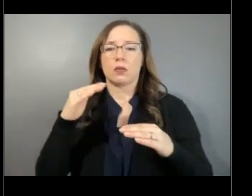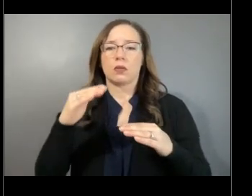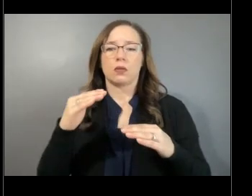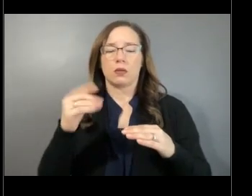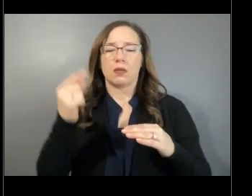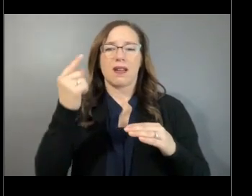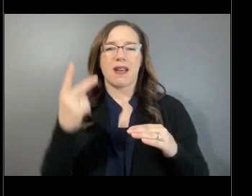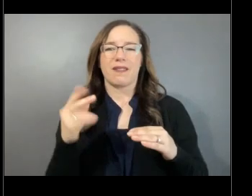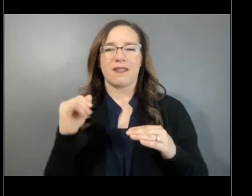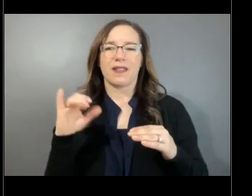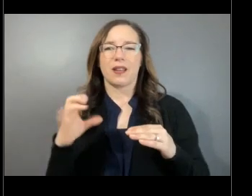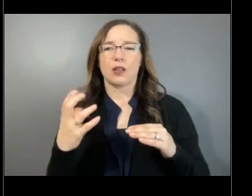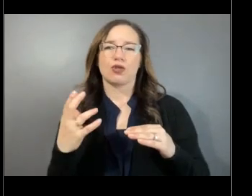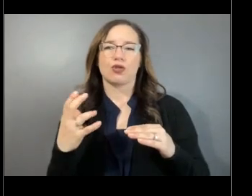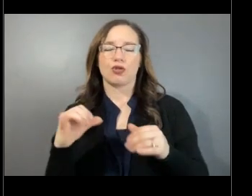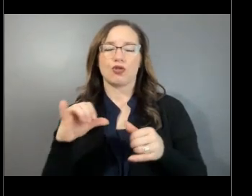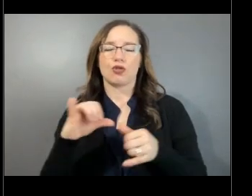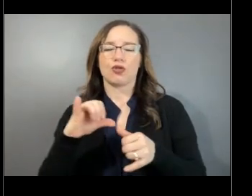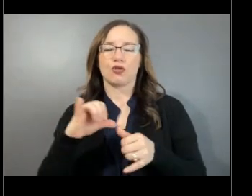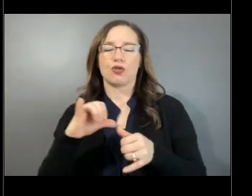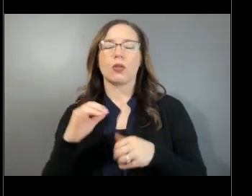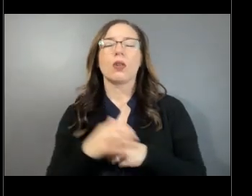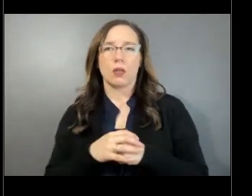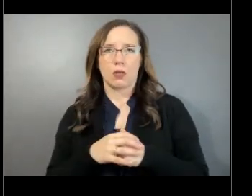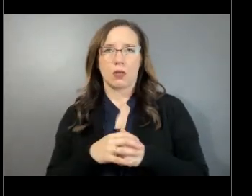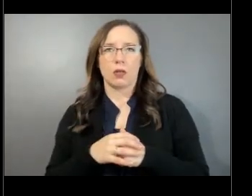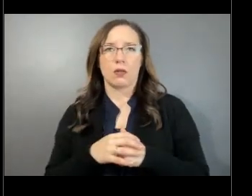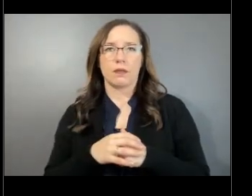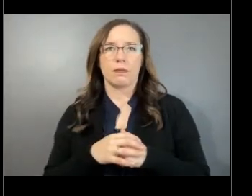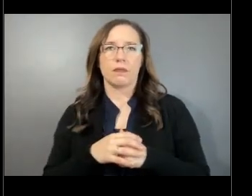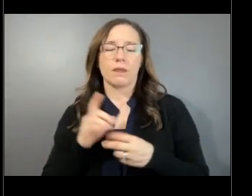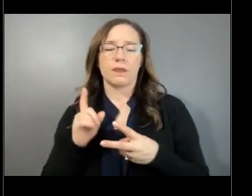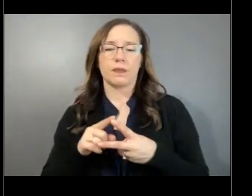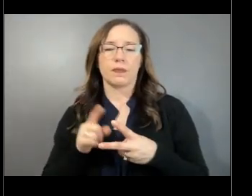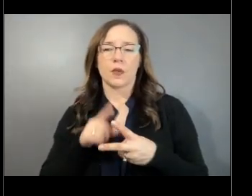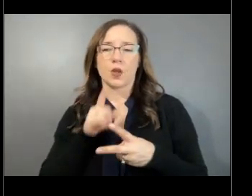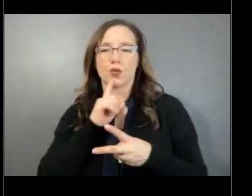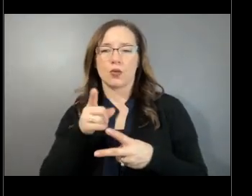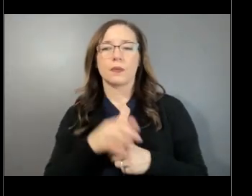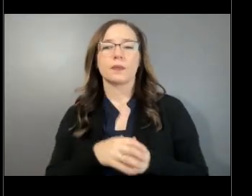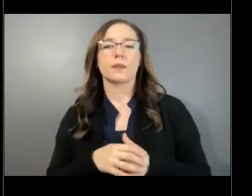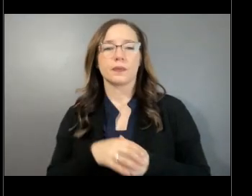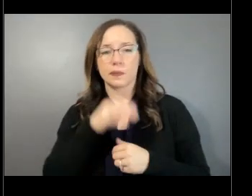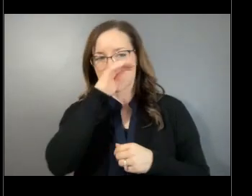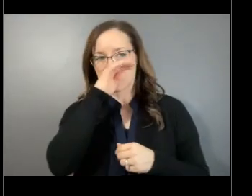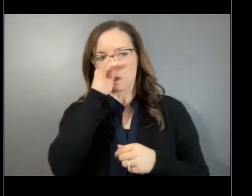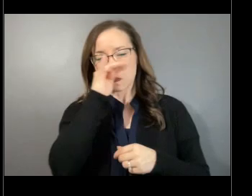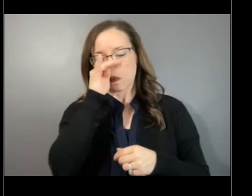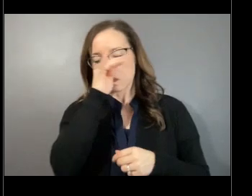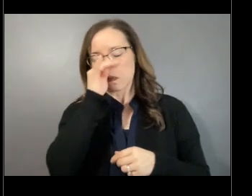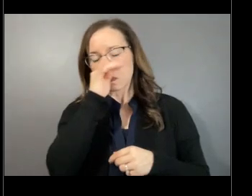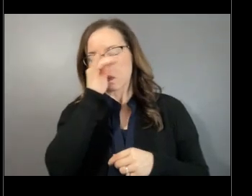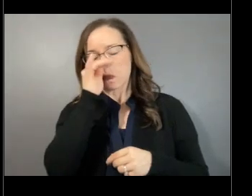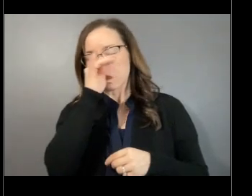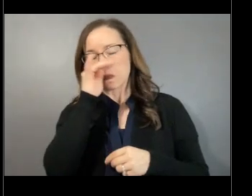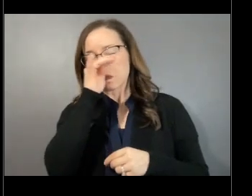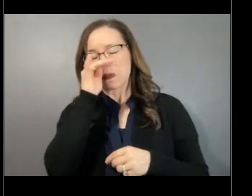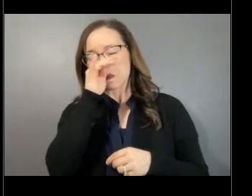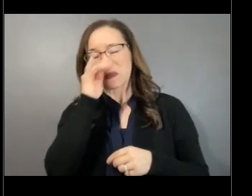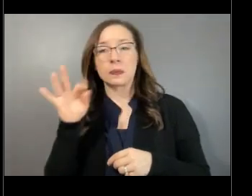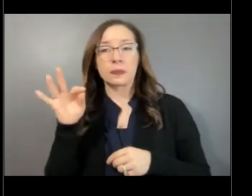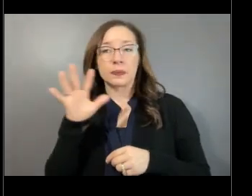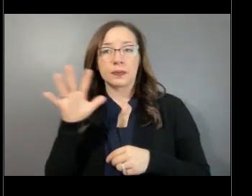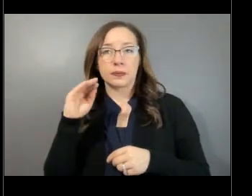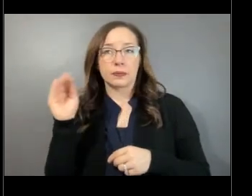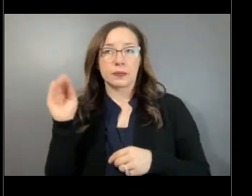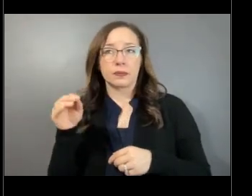inch. And the correct answer for this is the first option. This is true. And 95% of you